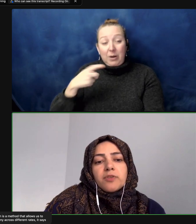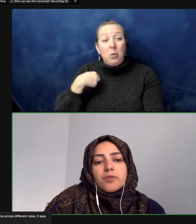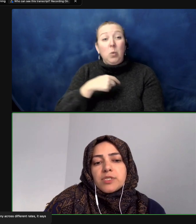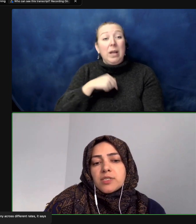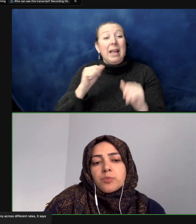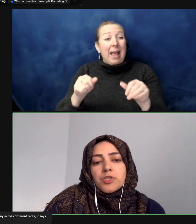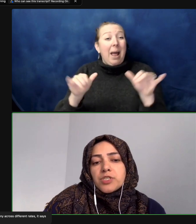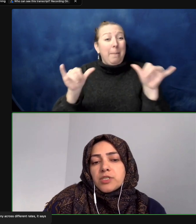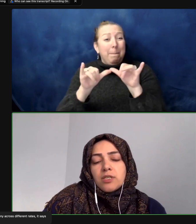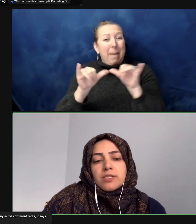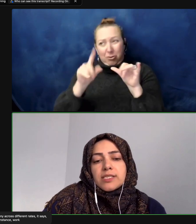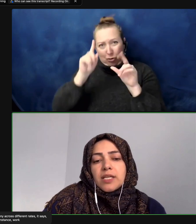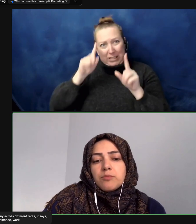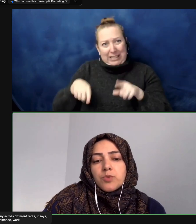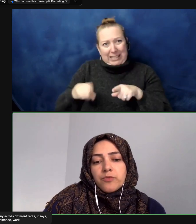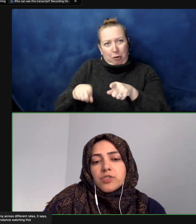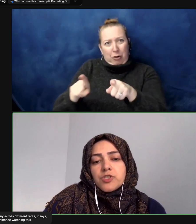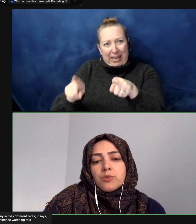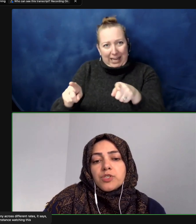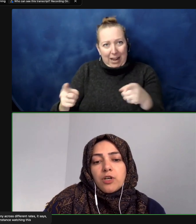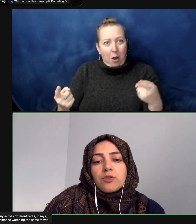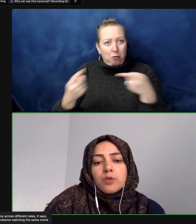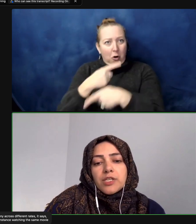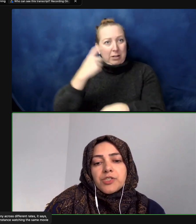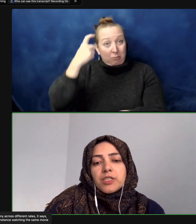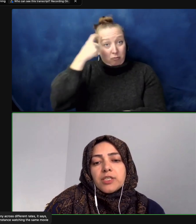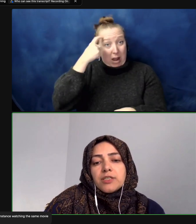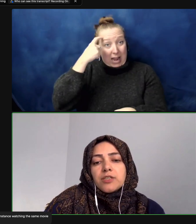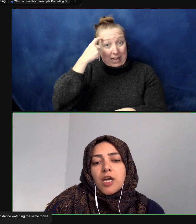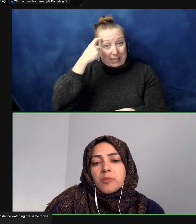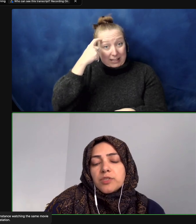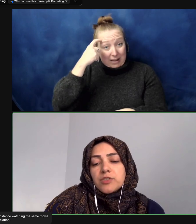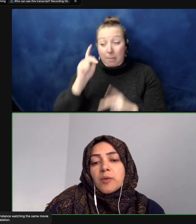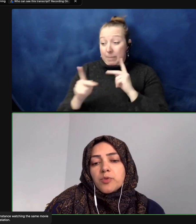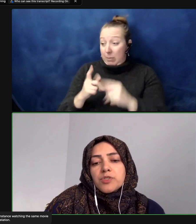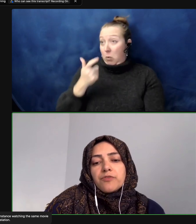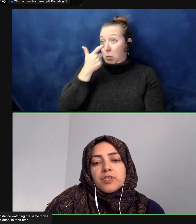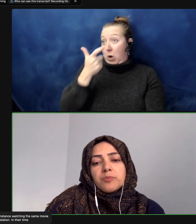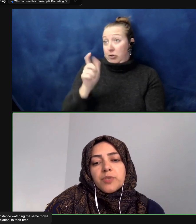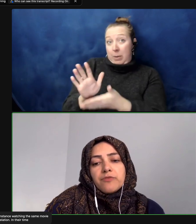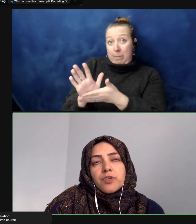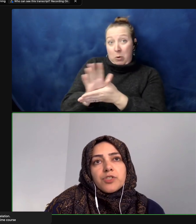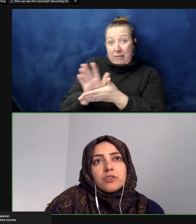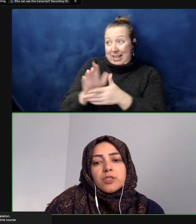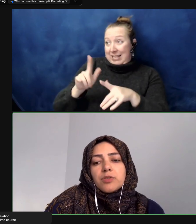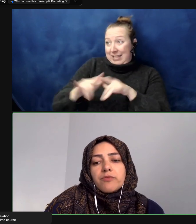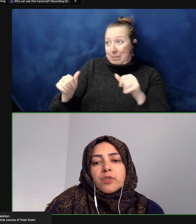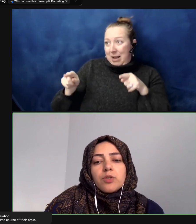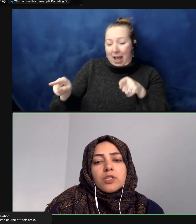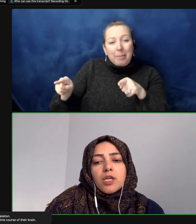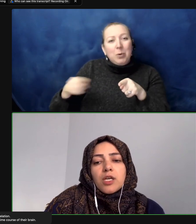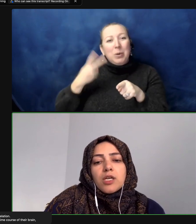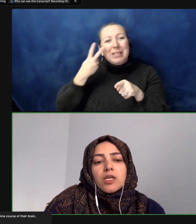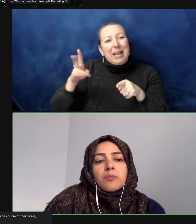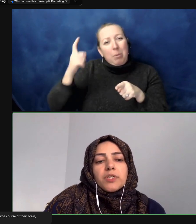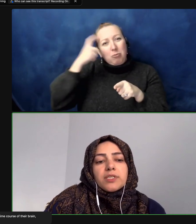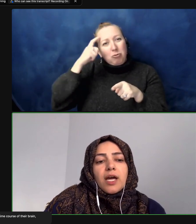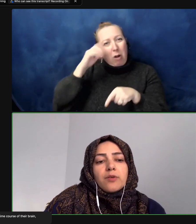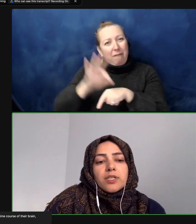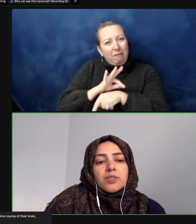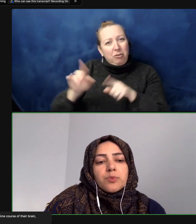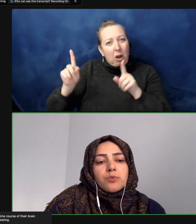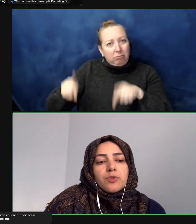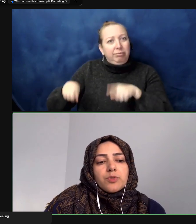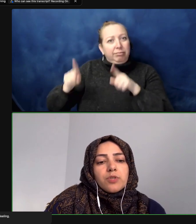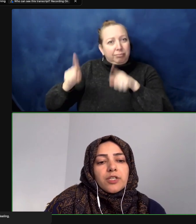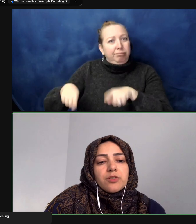shown that people, for instance, watching the same movie show strong correlation in the time course of their brain function during viewing. But in